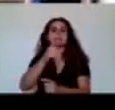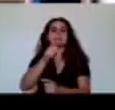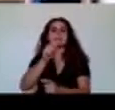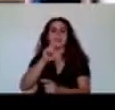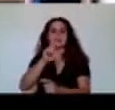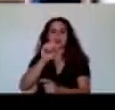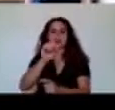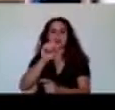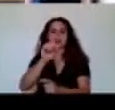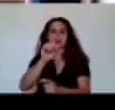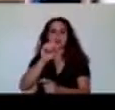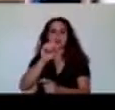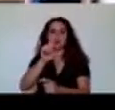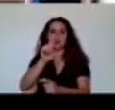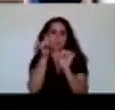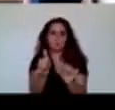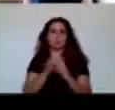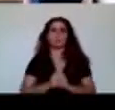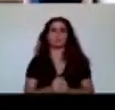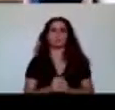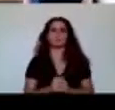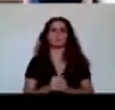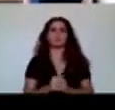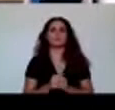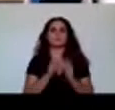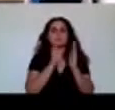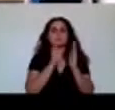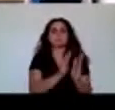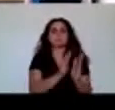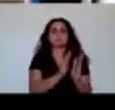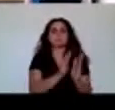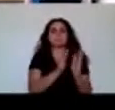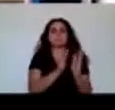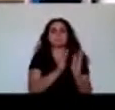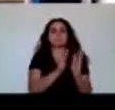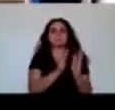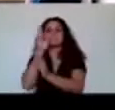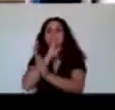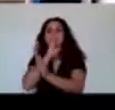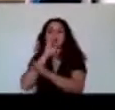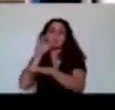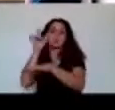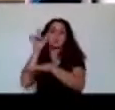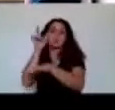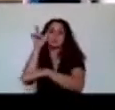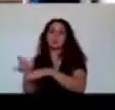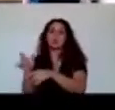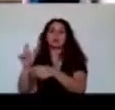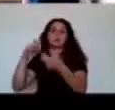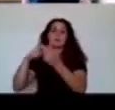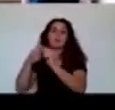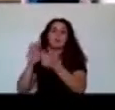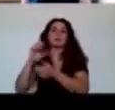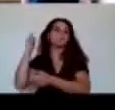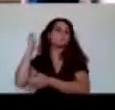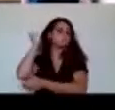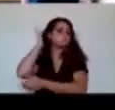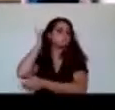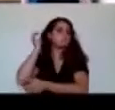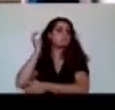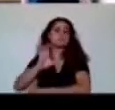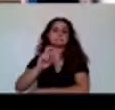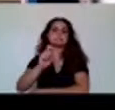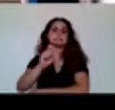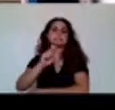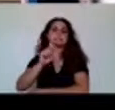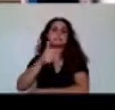motor adaptation. In patients with damage to the cerebellum, often through neurodegeneration,